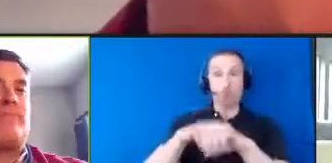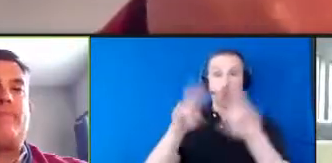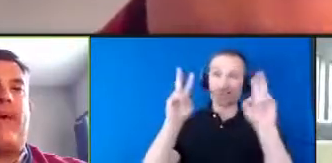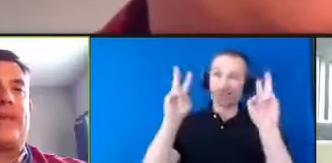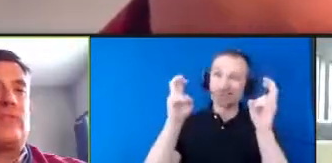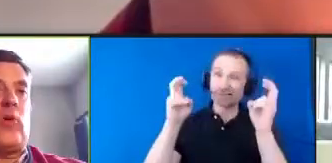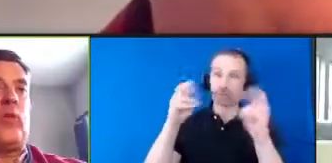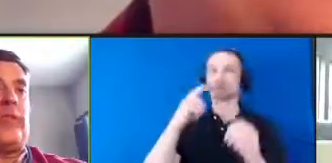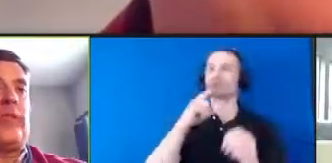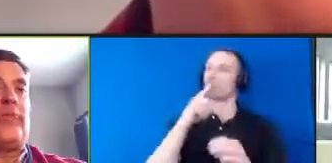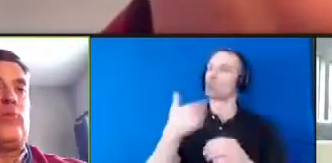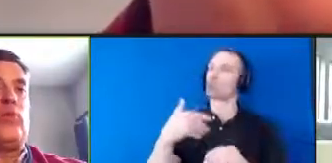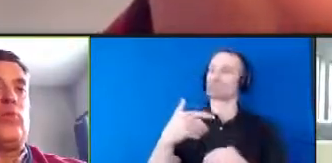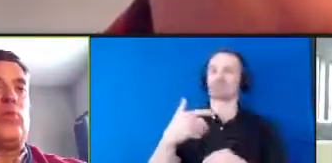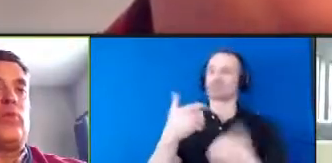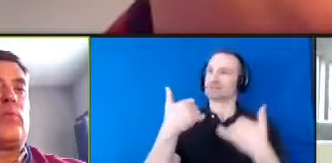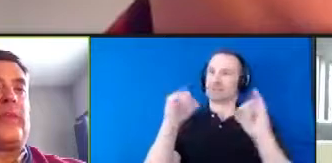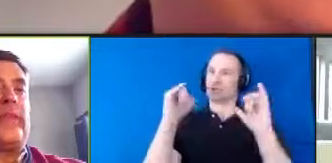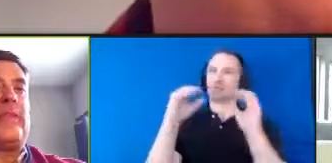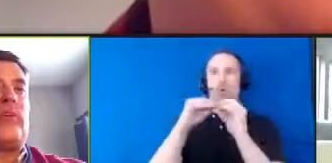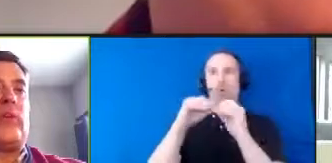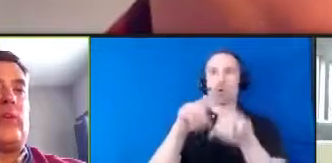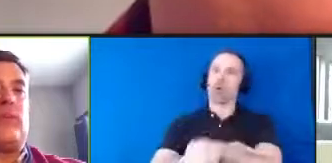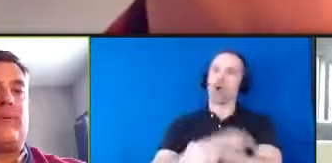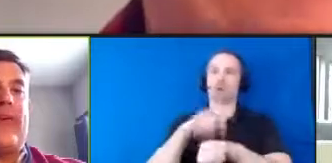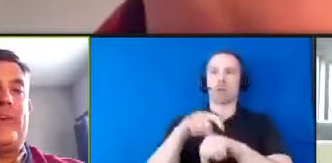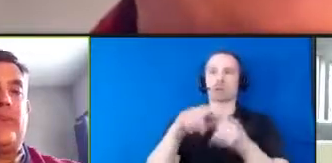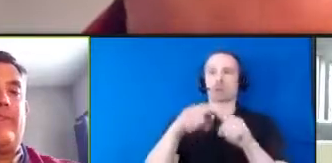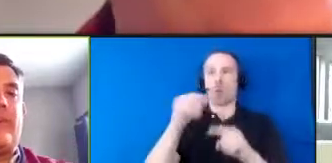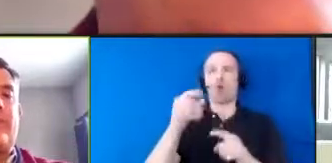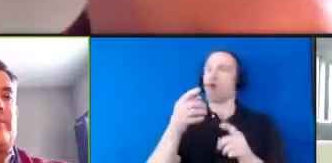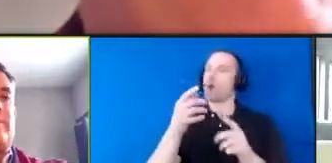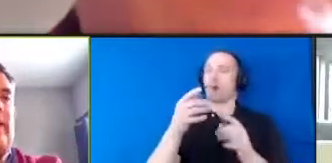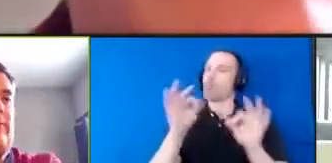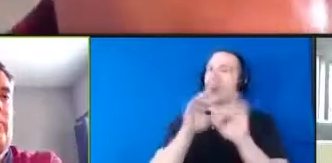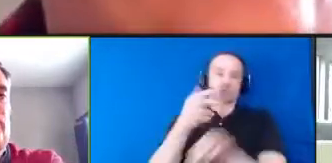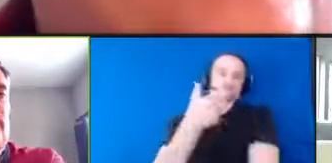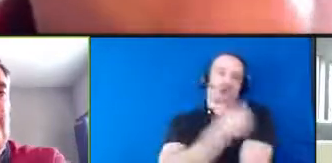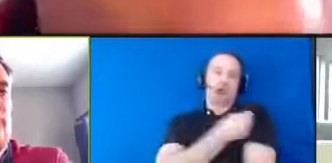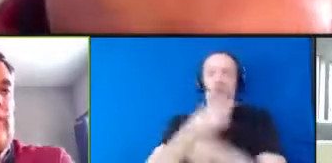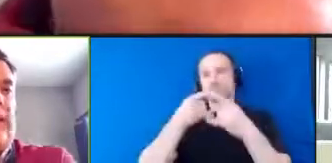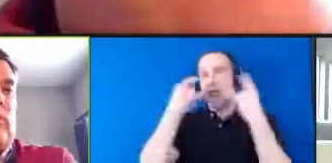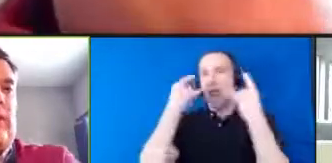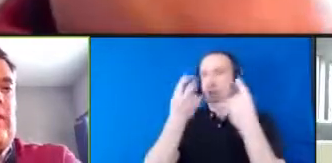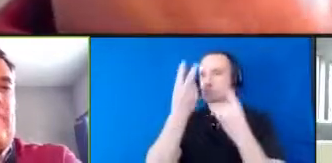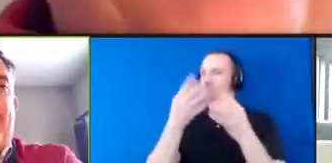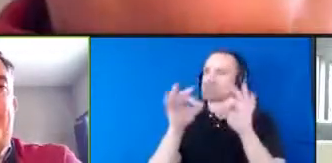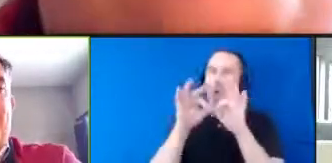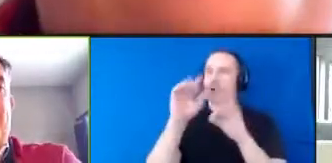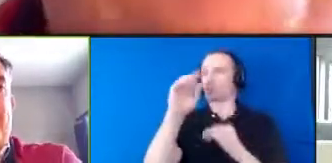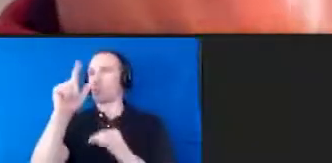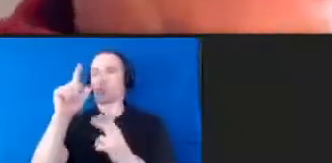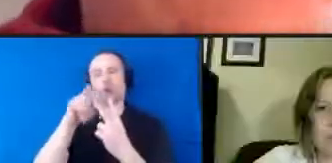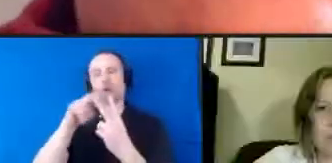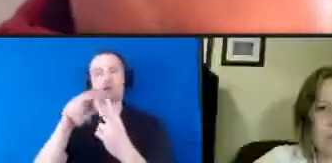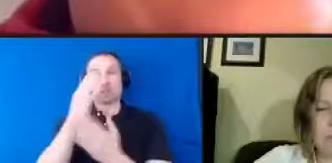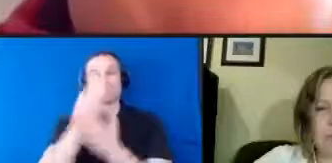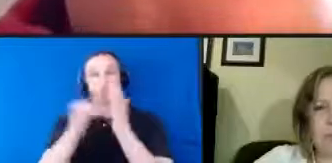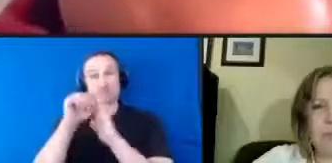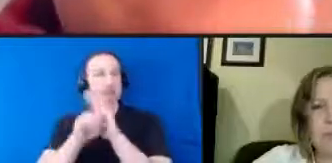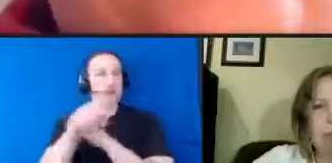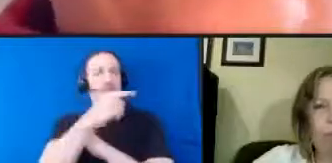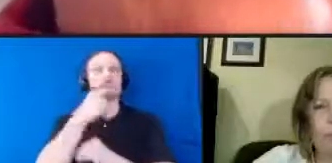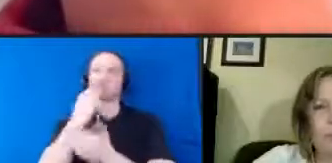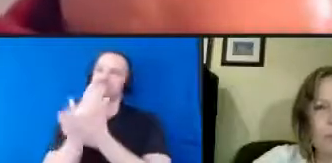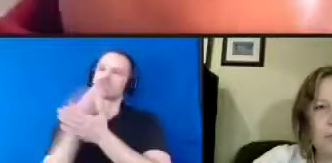the masks are really the two tools we need to use. I'm actually very dismayed a few states are getting rid of the masks. I'm worried